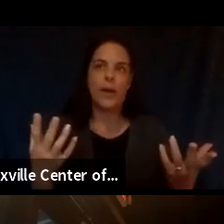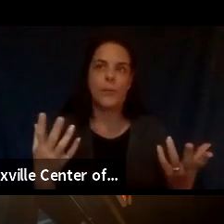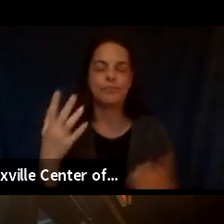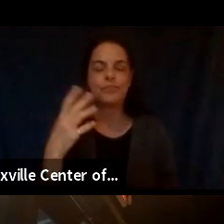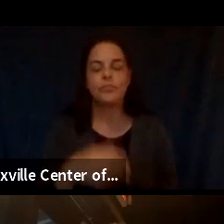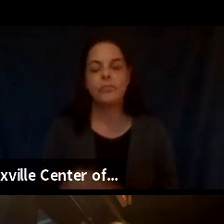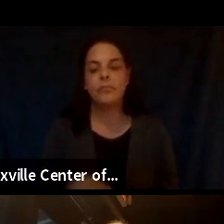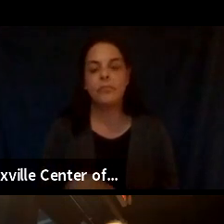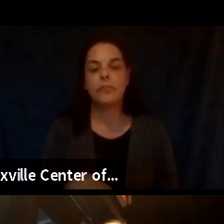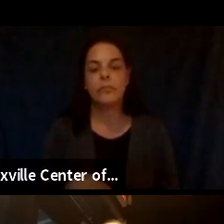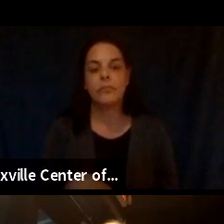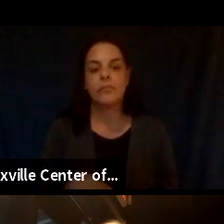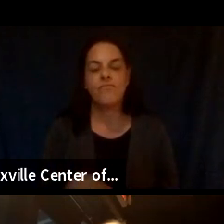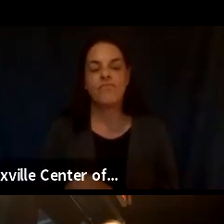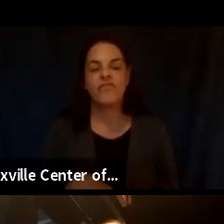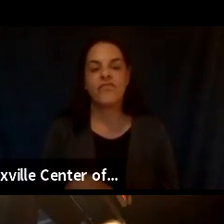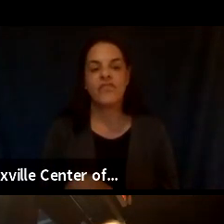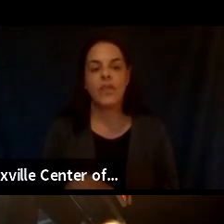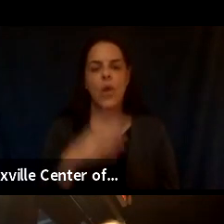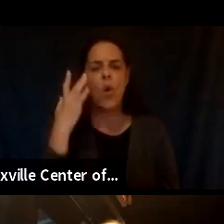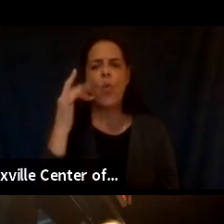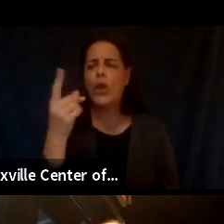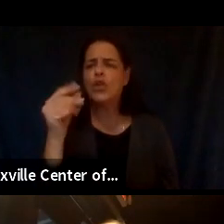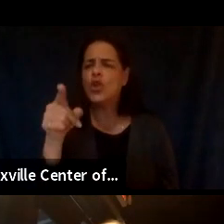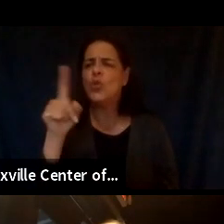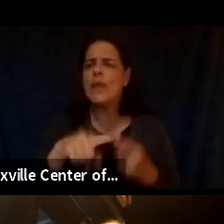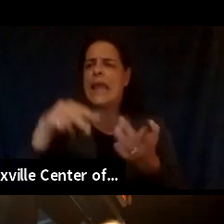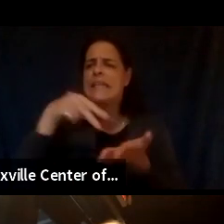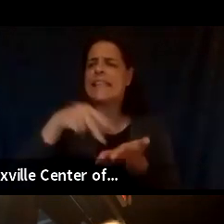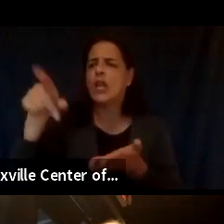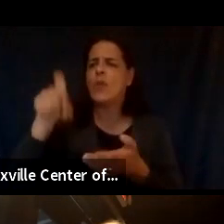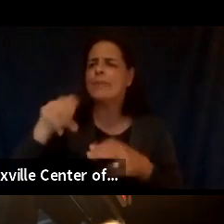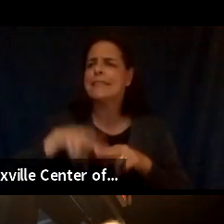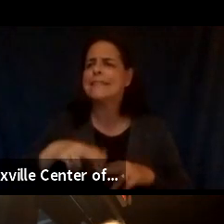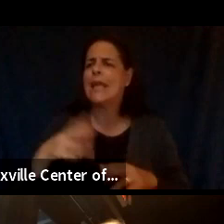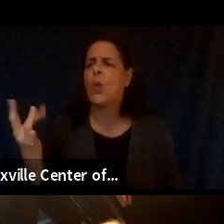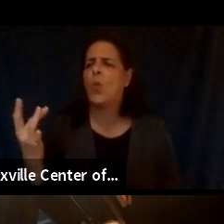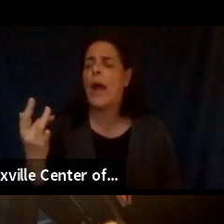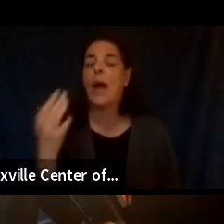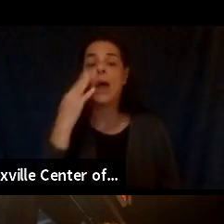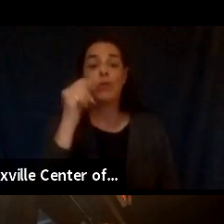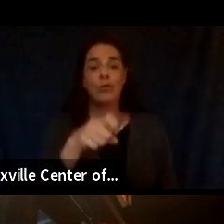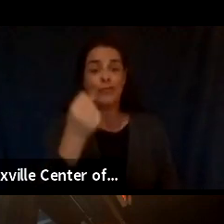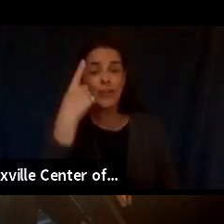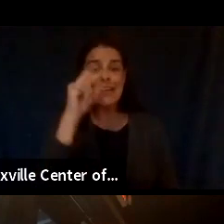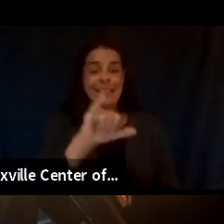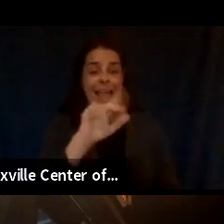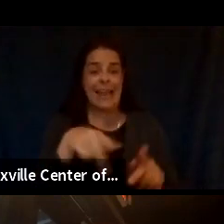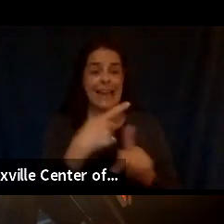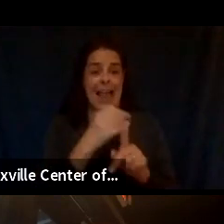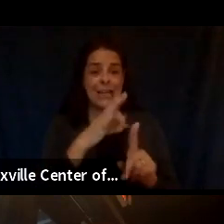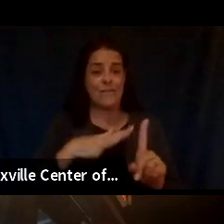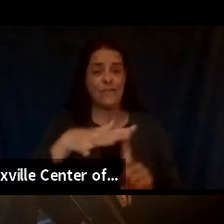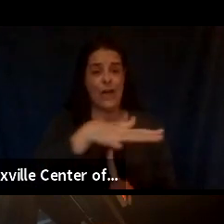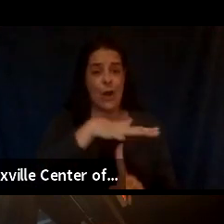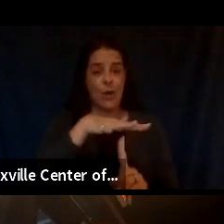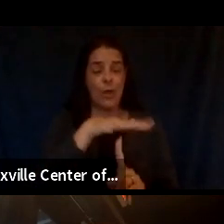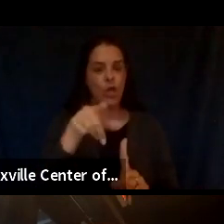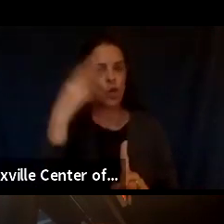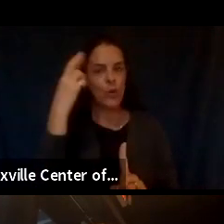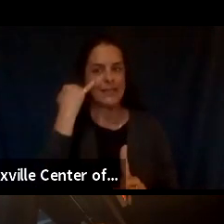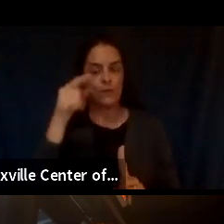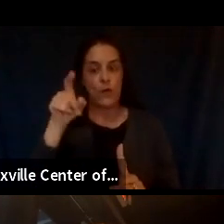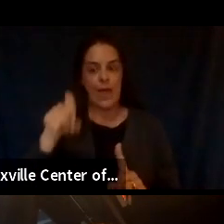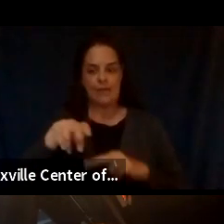they doing, you can't stand, you got to sit? Well, it's because of understanding that type of environment. You just realize that if you have to be